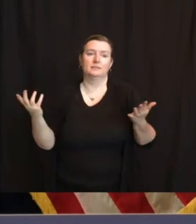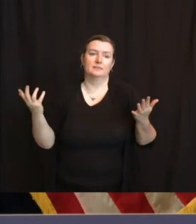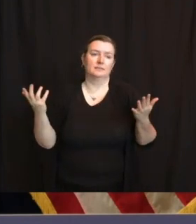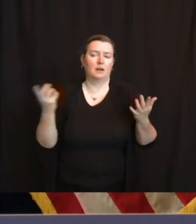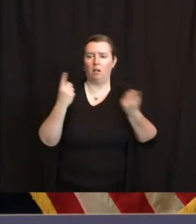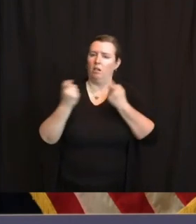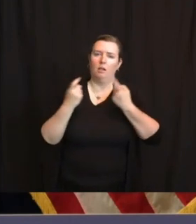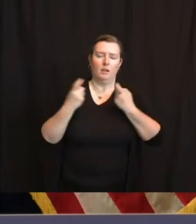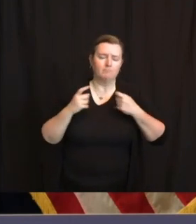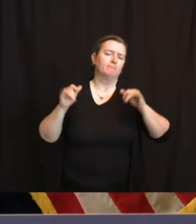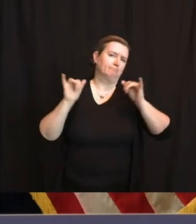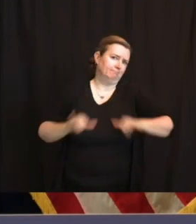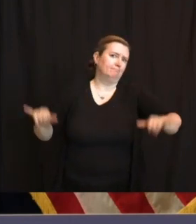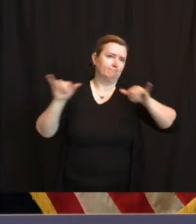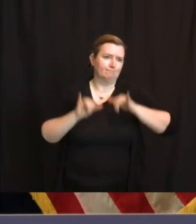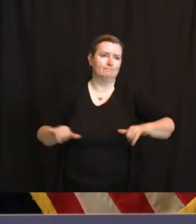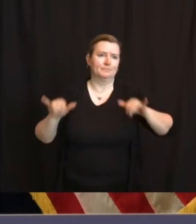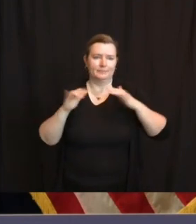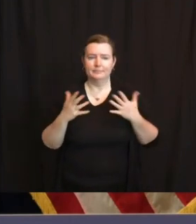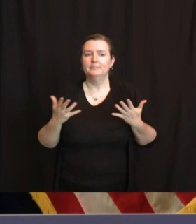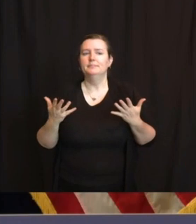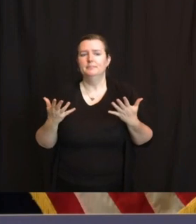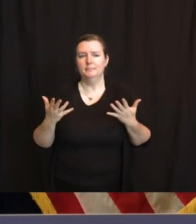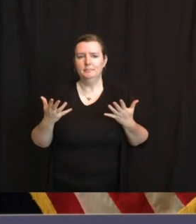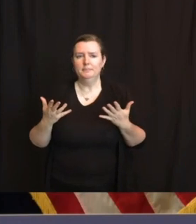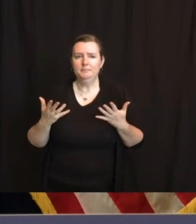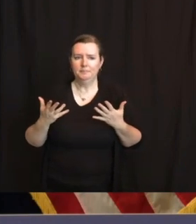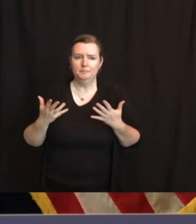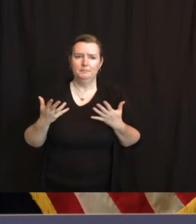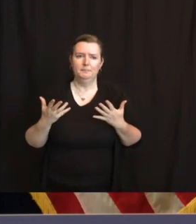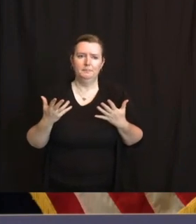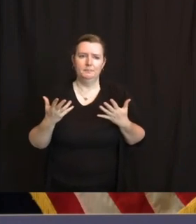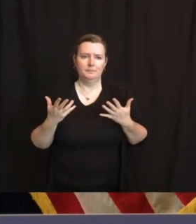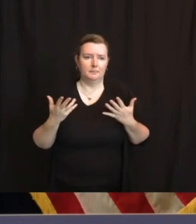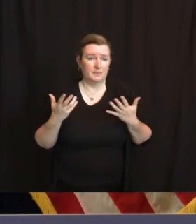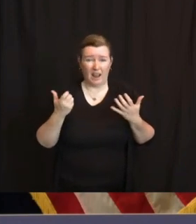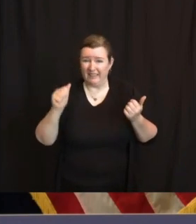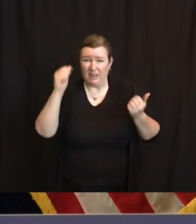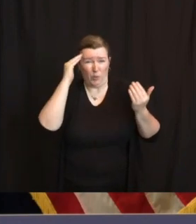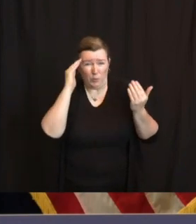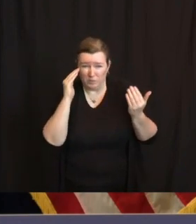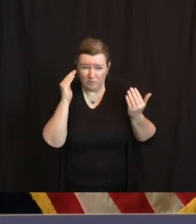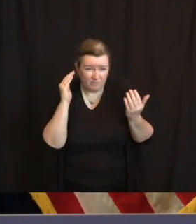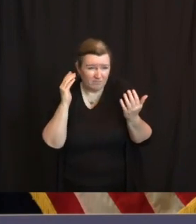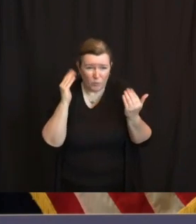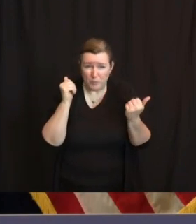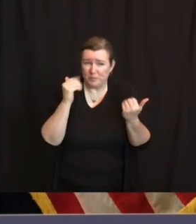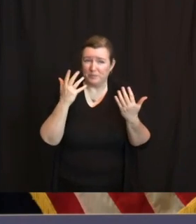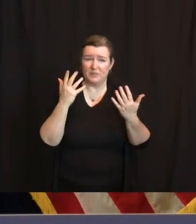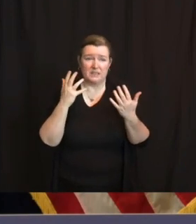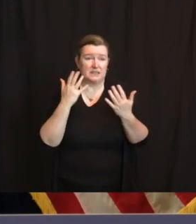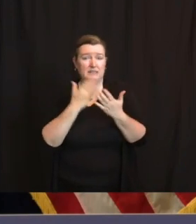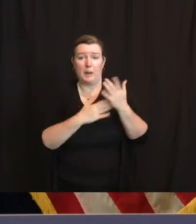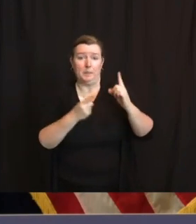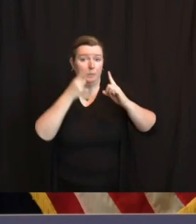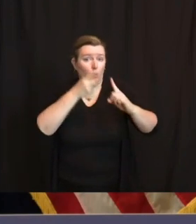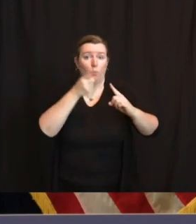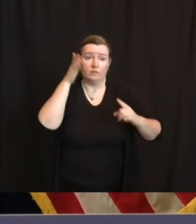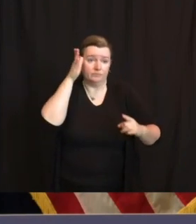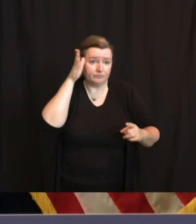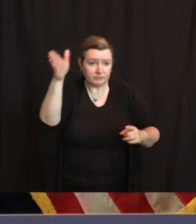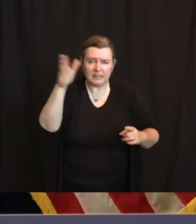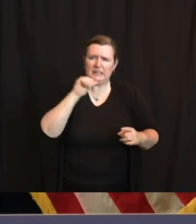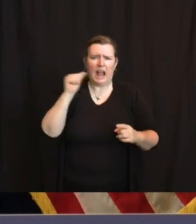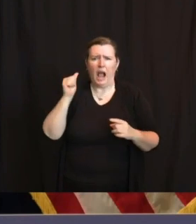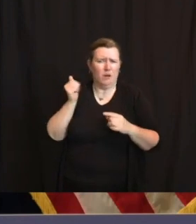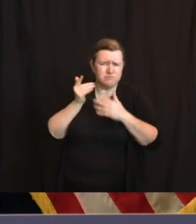yesterday. If there's hope out there that in some form, folks at some point in the future, not crazy distant future, can gather for